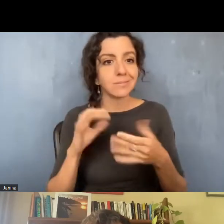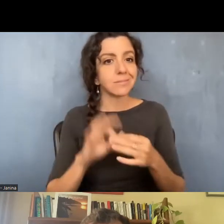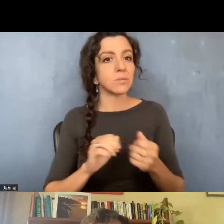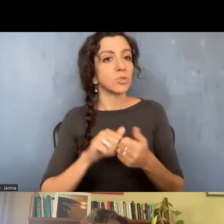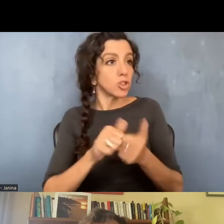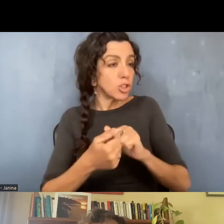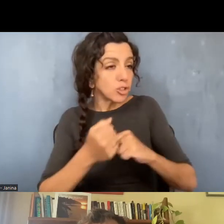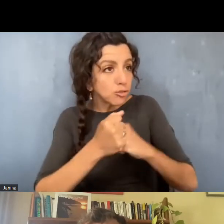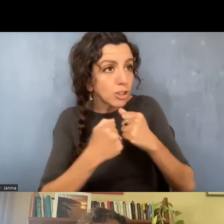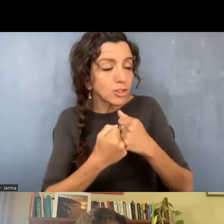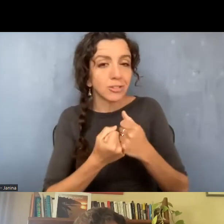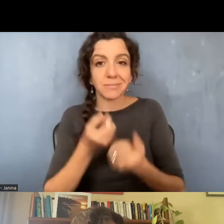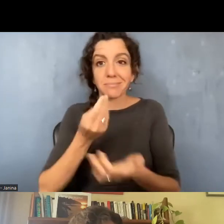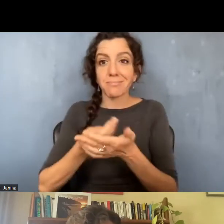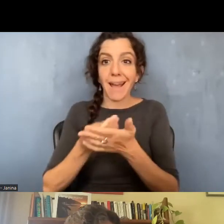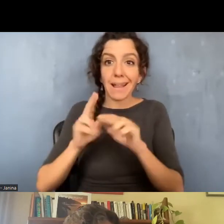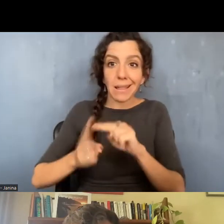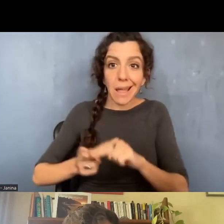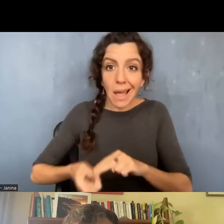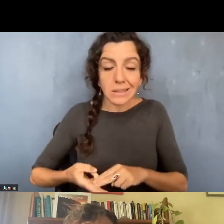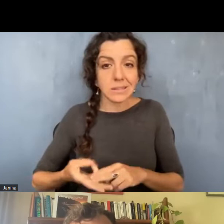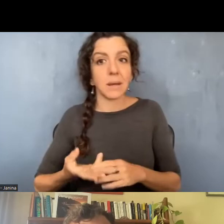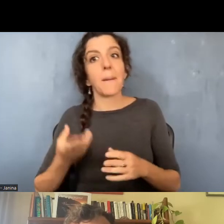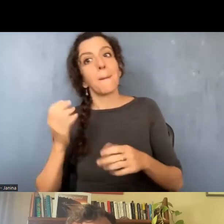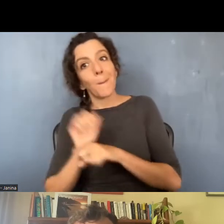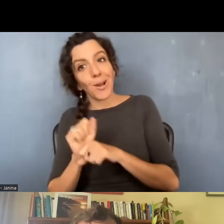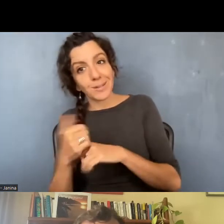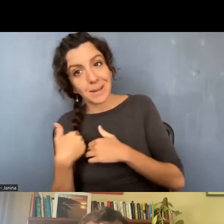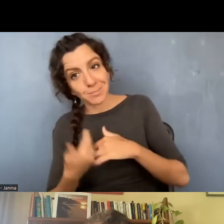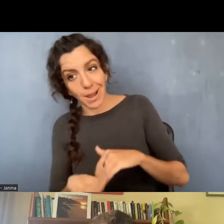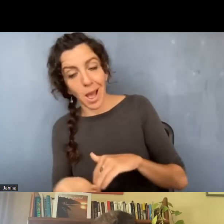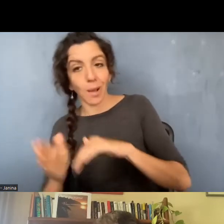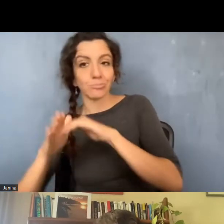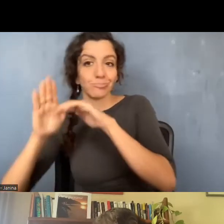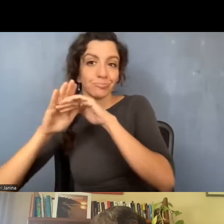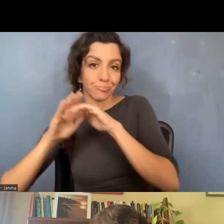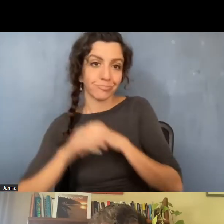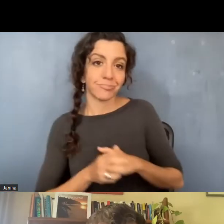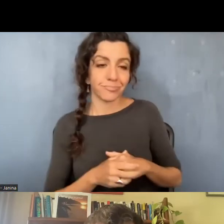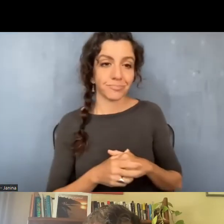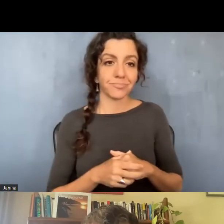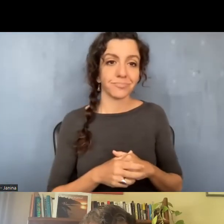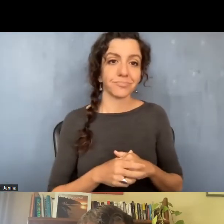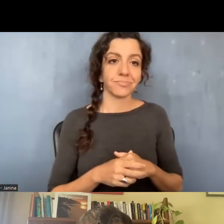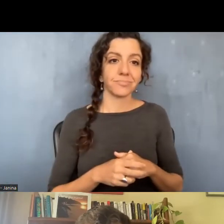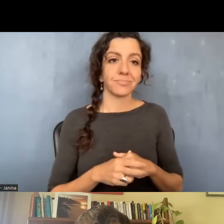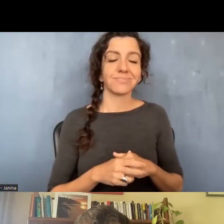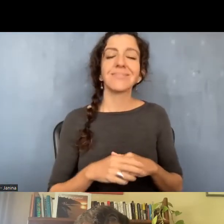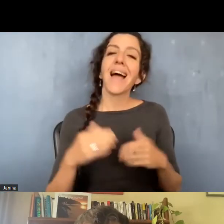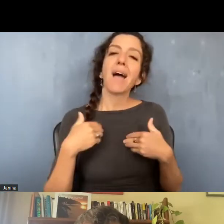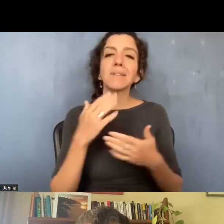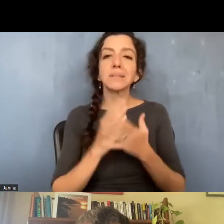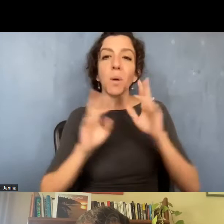of funding, and increased workloads. Next slide, please. We have a couple of quotes